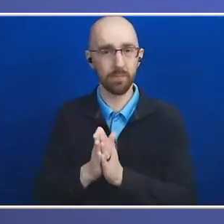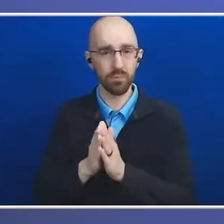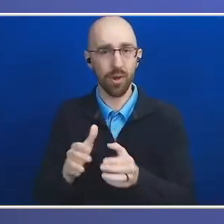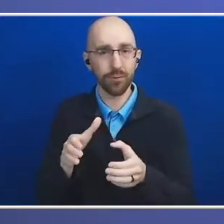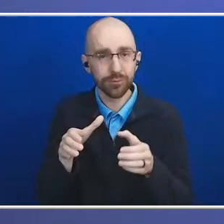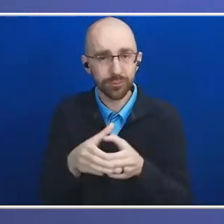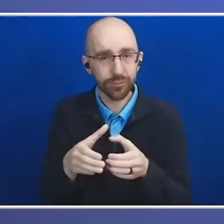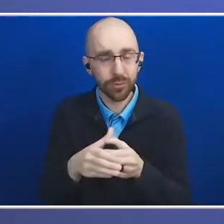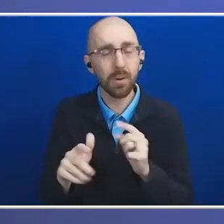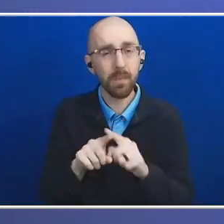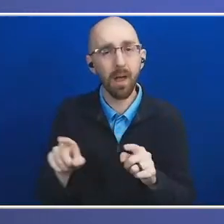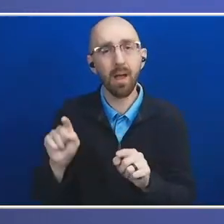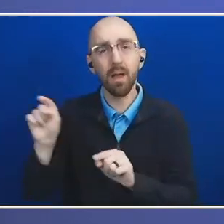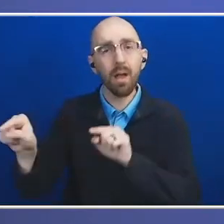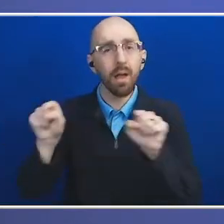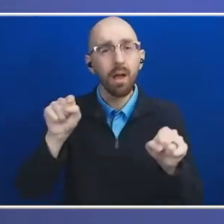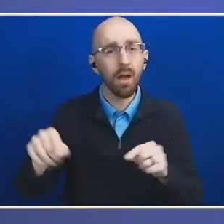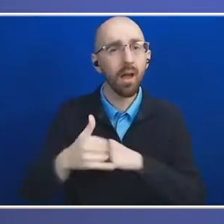country. And